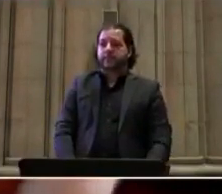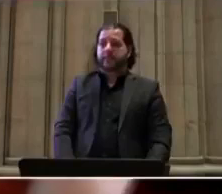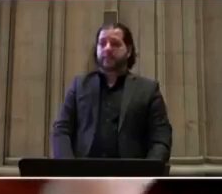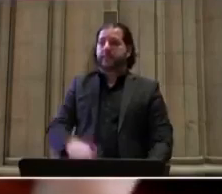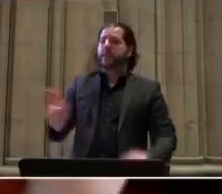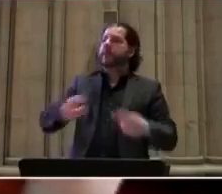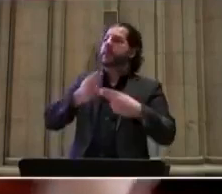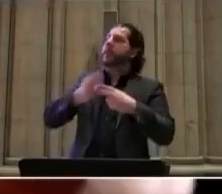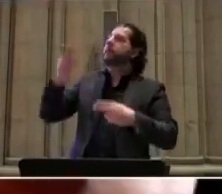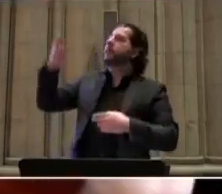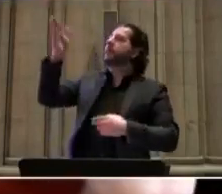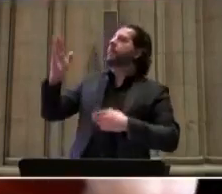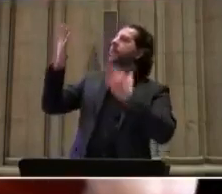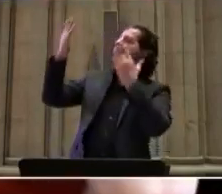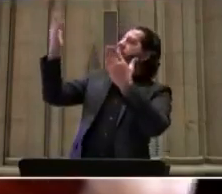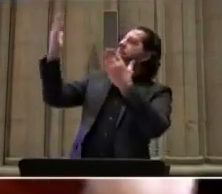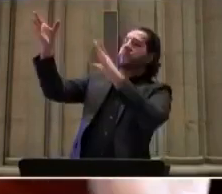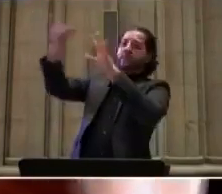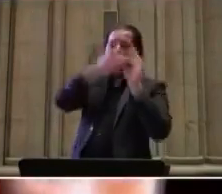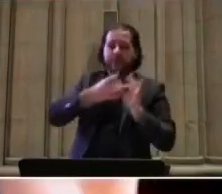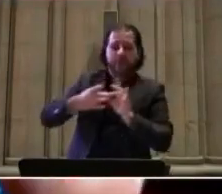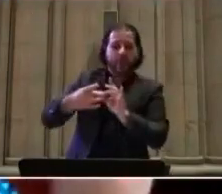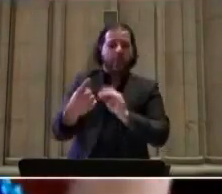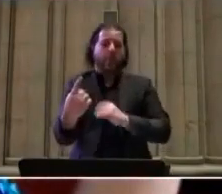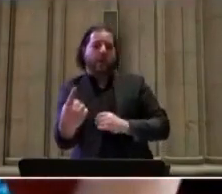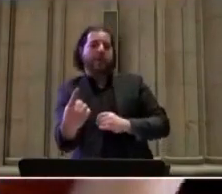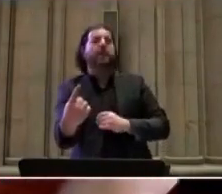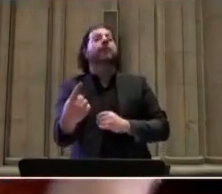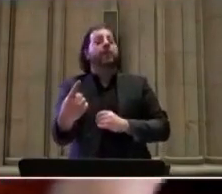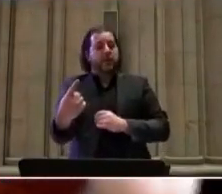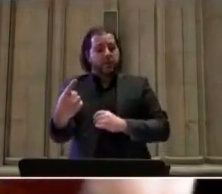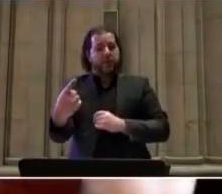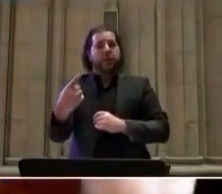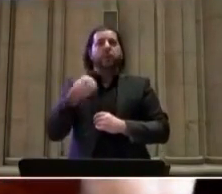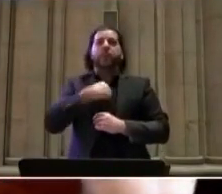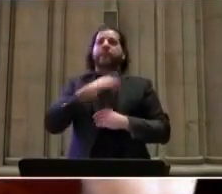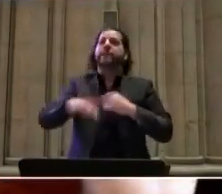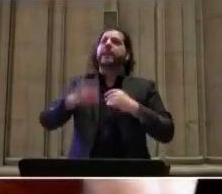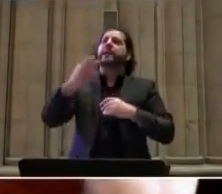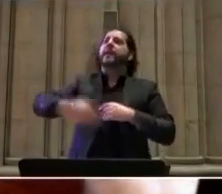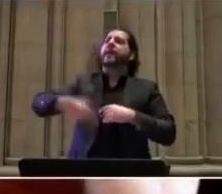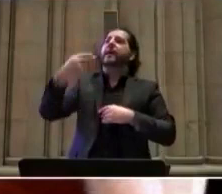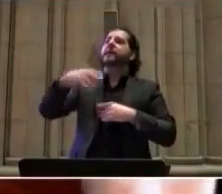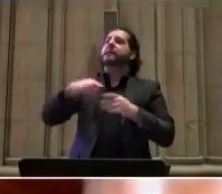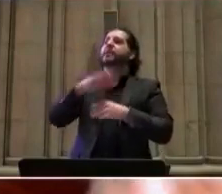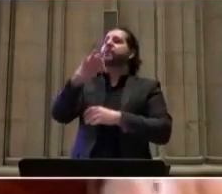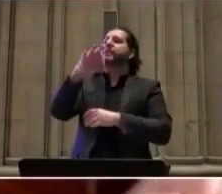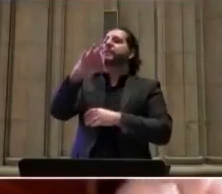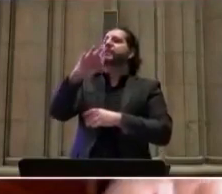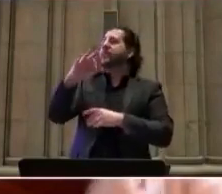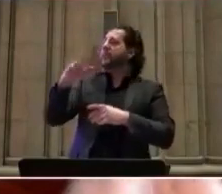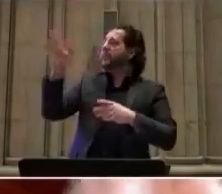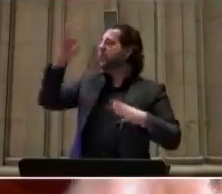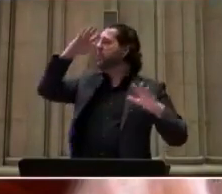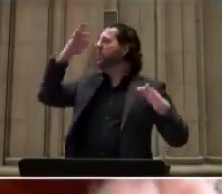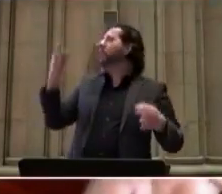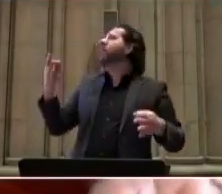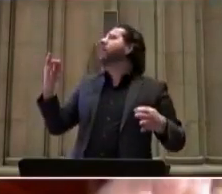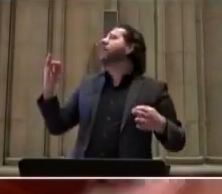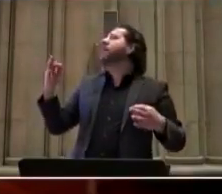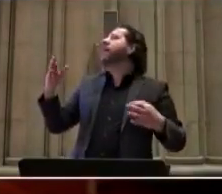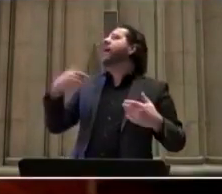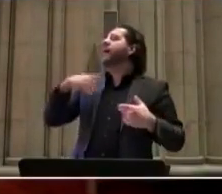In the name of divine oneness, we find ever-rising high spirits. Within your will, may there